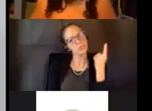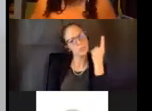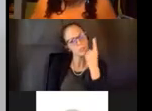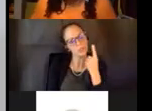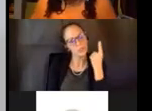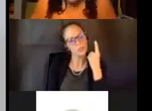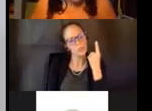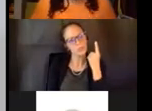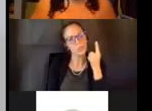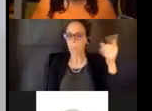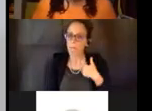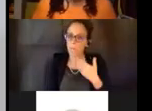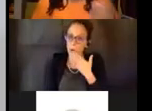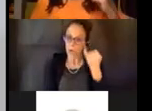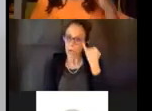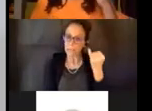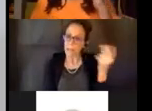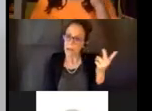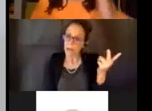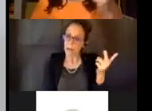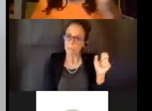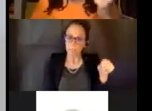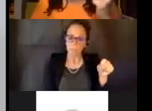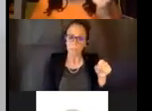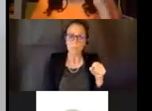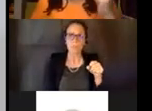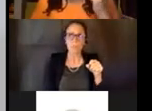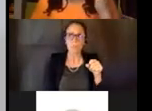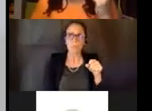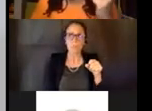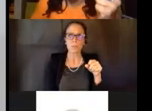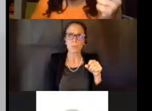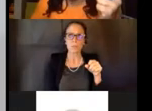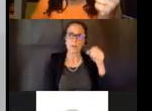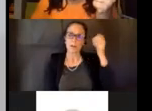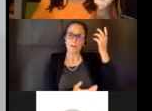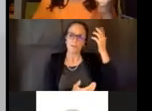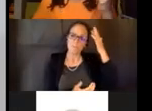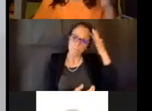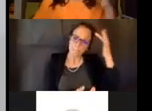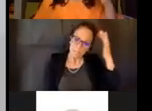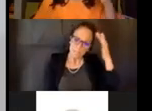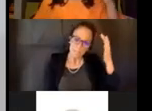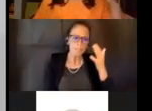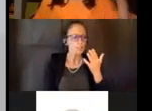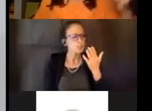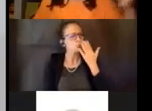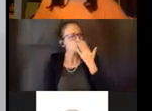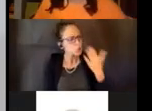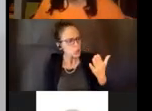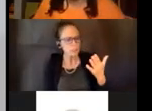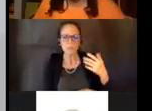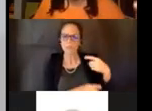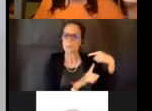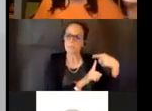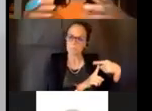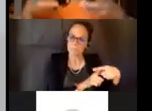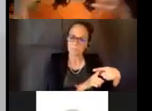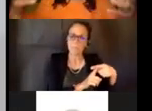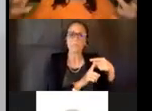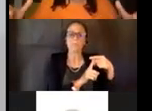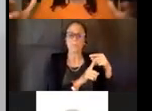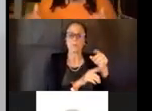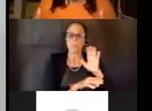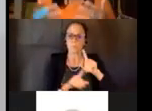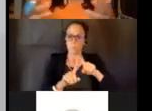good ideas, actually, or at least thought, philosophical thought about, you know, what is not us, right? What is